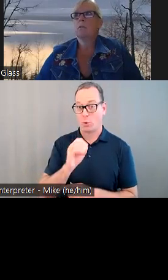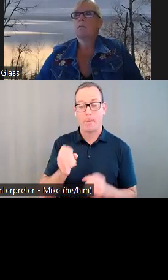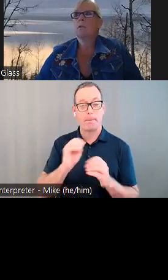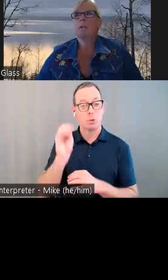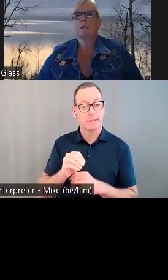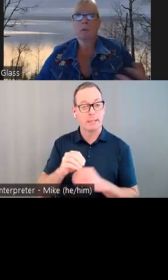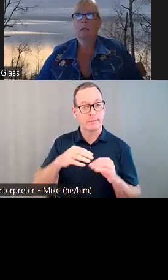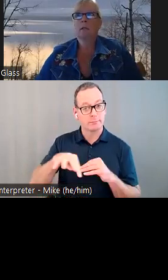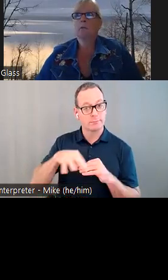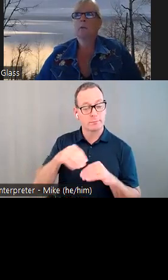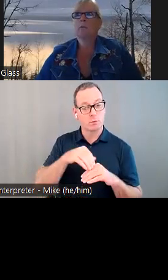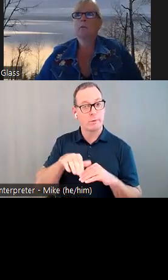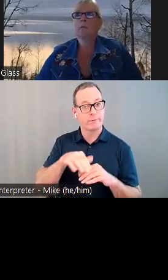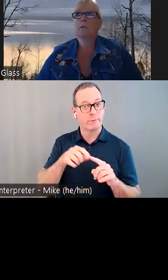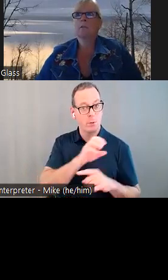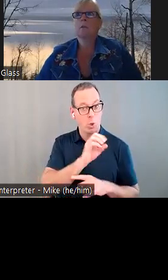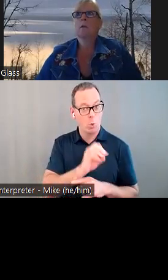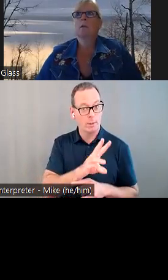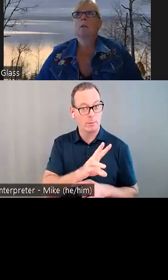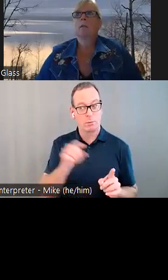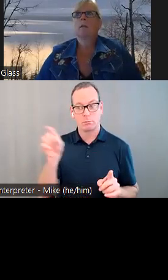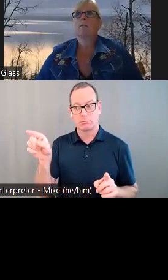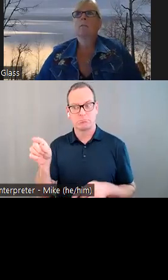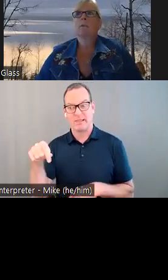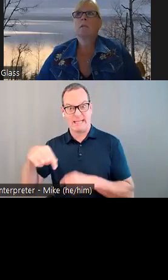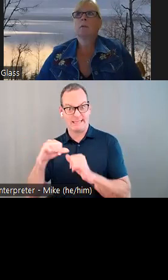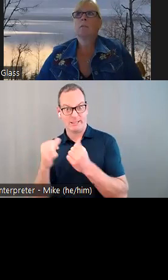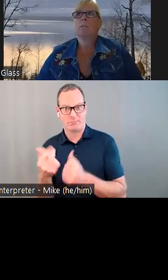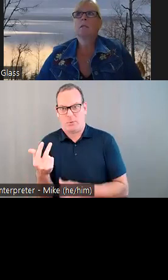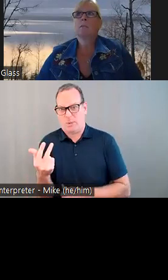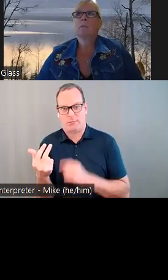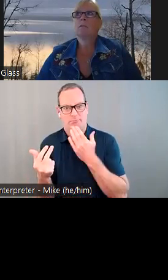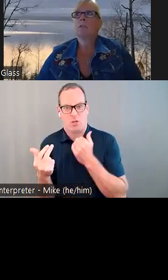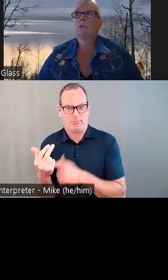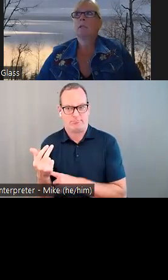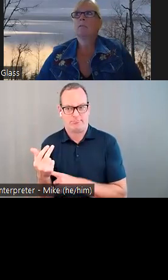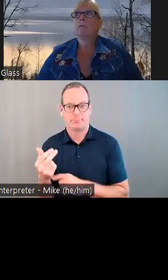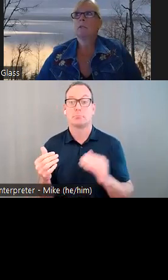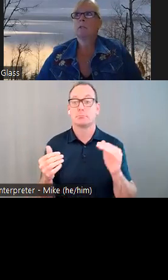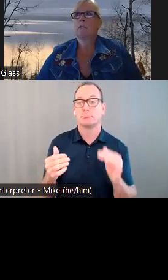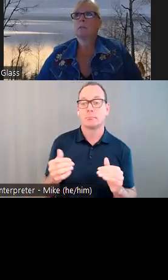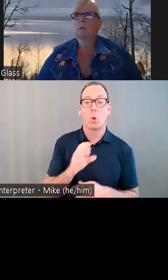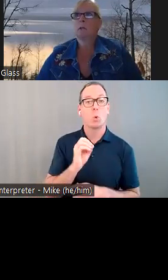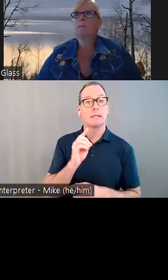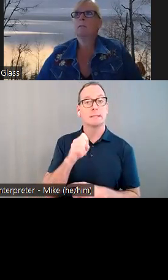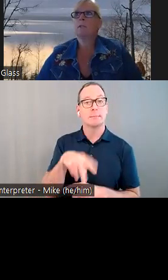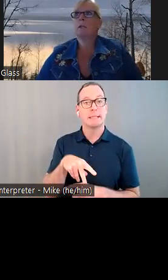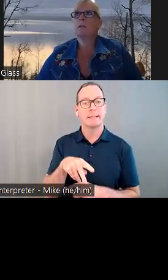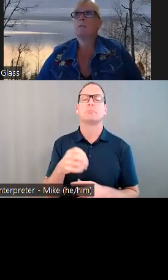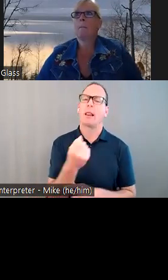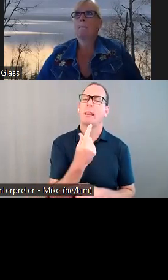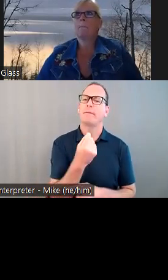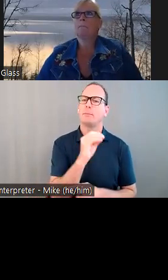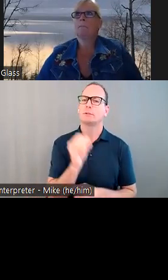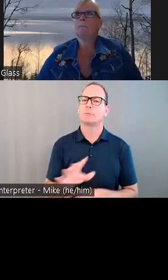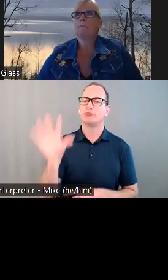got 3%. They don't get a lot of OW referrals. 11% ODSP provincially. This agency has 1%.